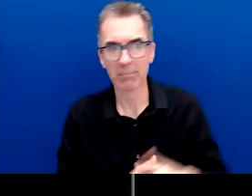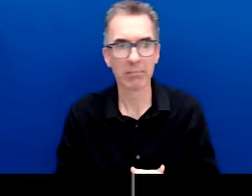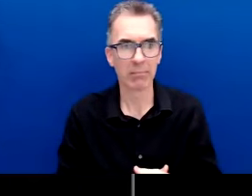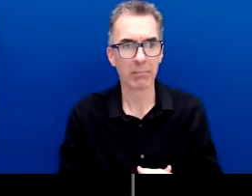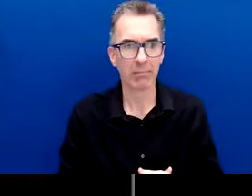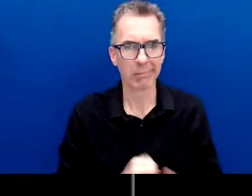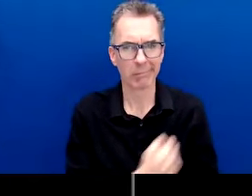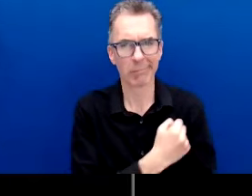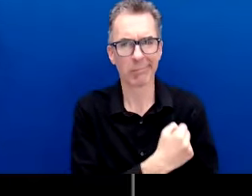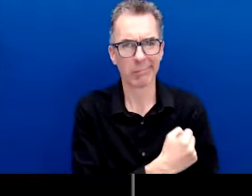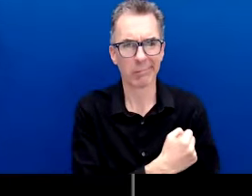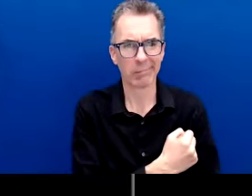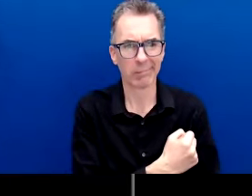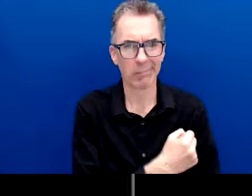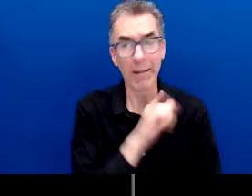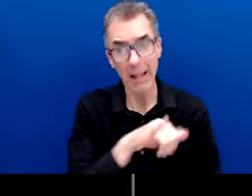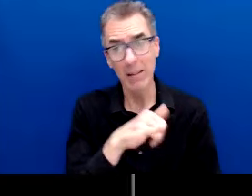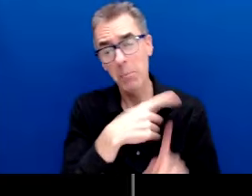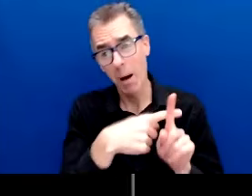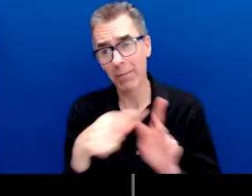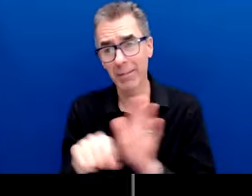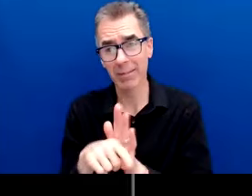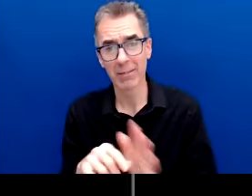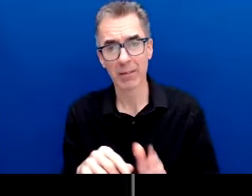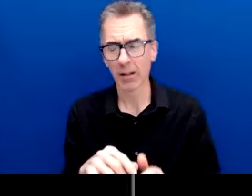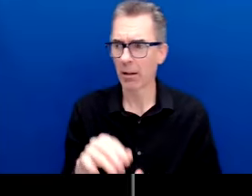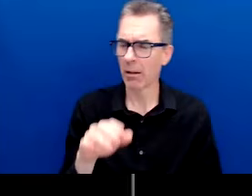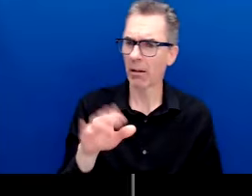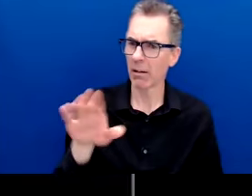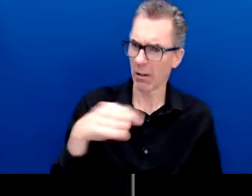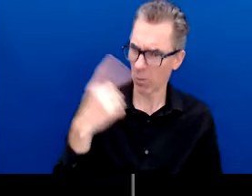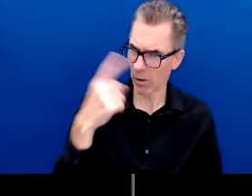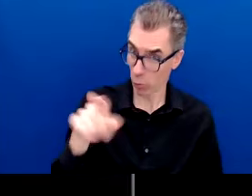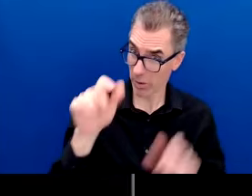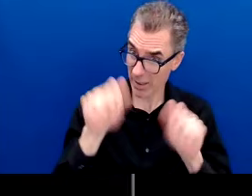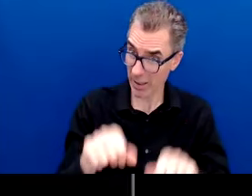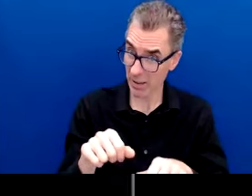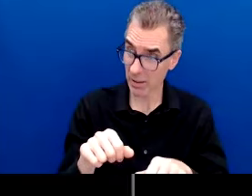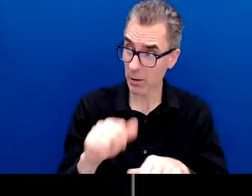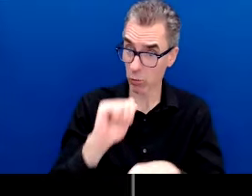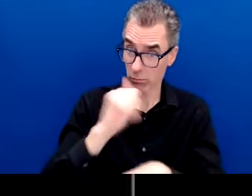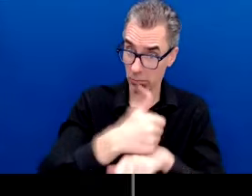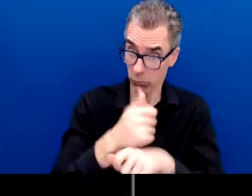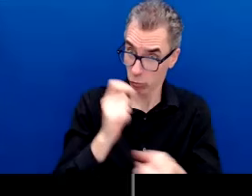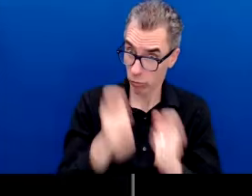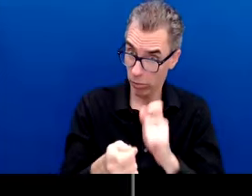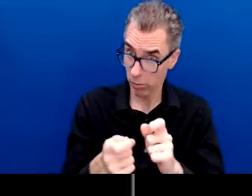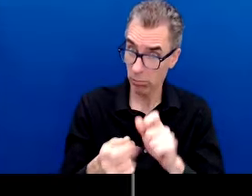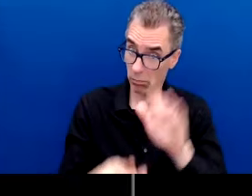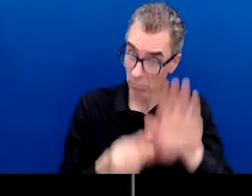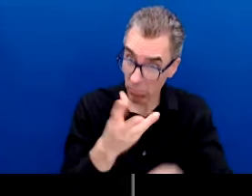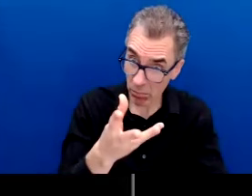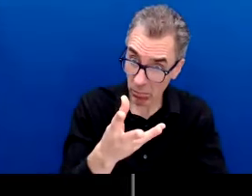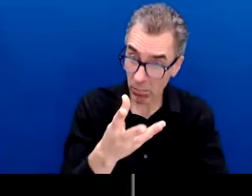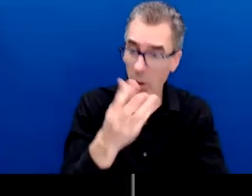Kind of bummer and good. They got I was wondering if there's a setting for that as well. Like probably. it can tell you, yes, you got these